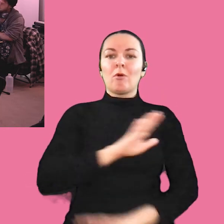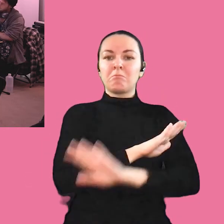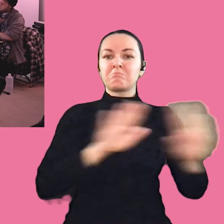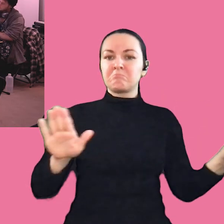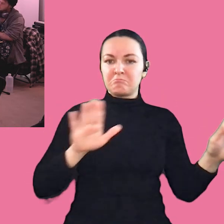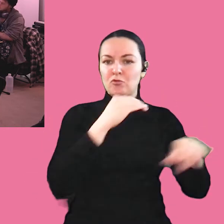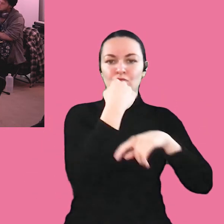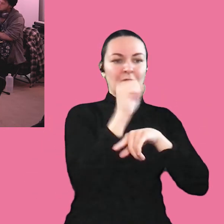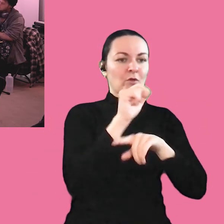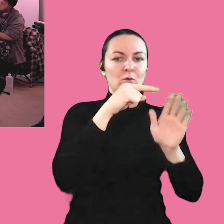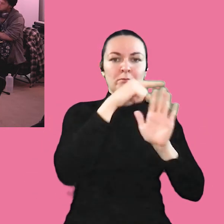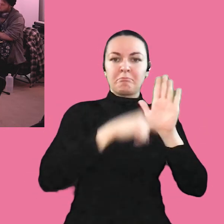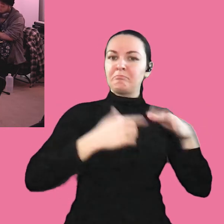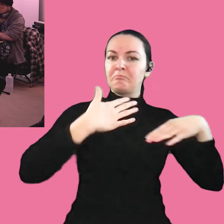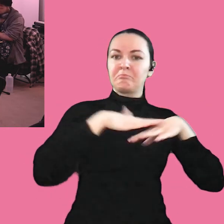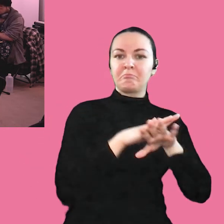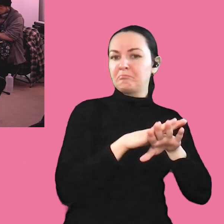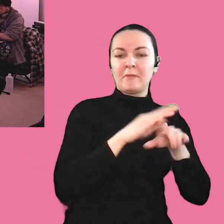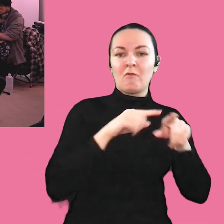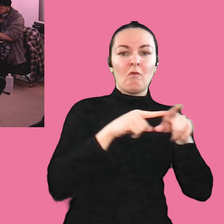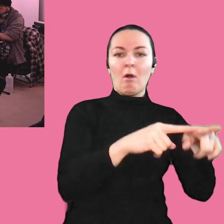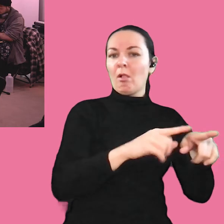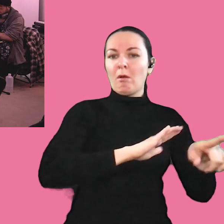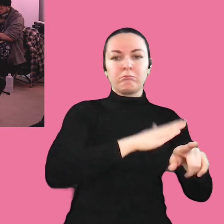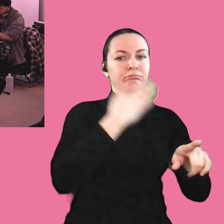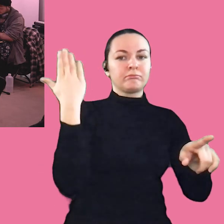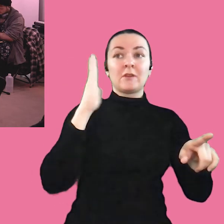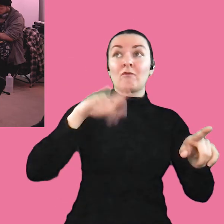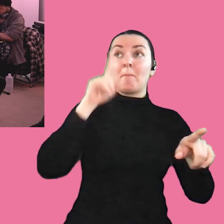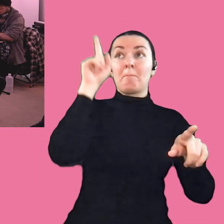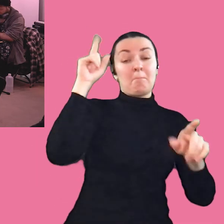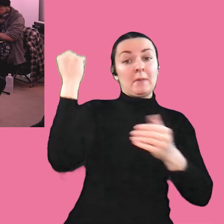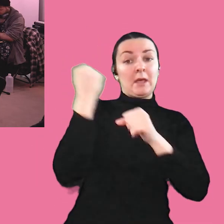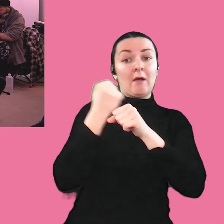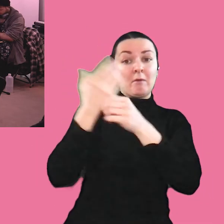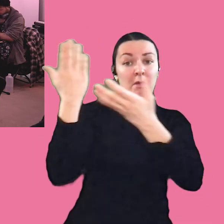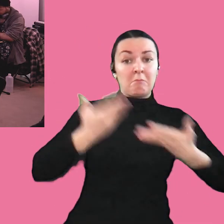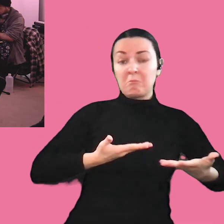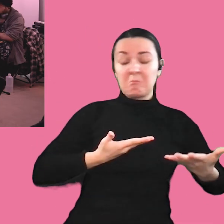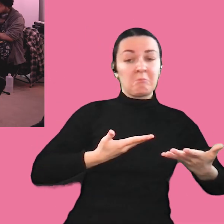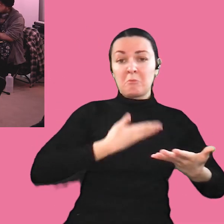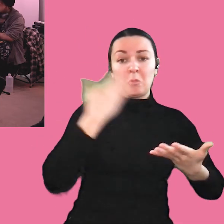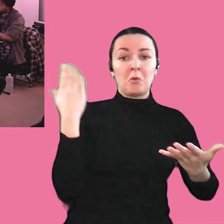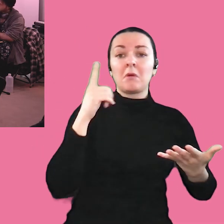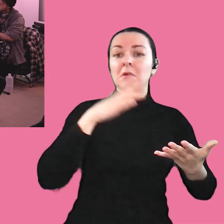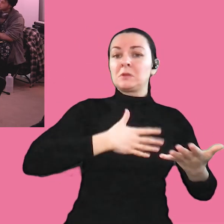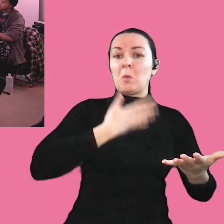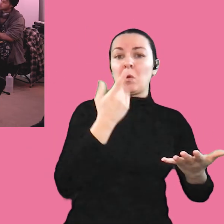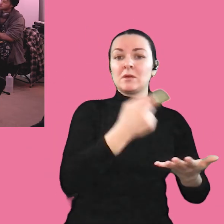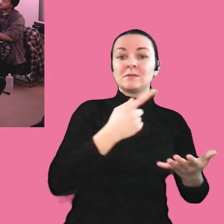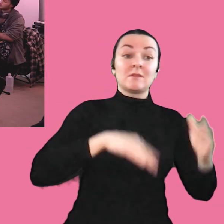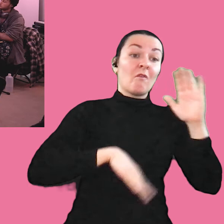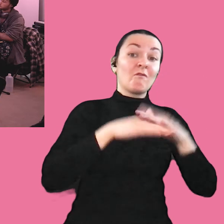into action a lot of the policies that come from the central government. And the whole city felt